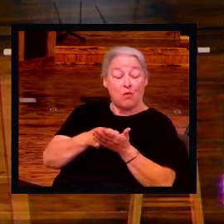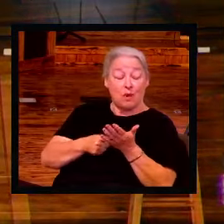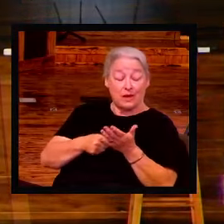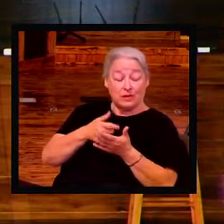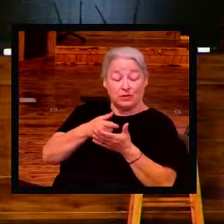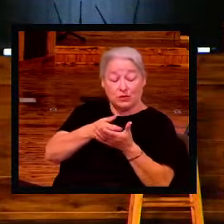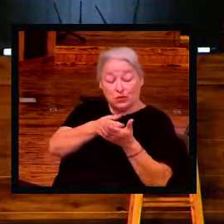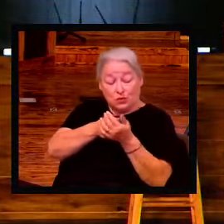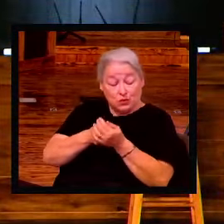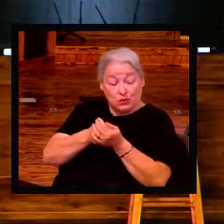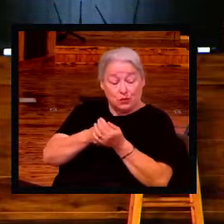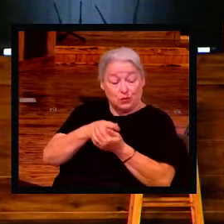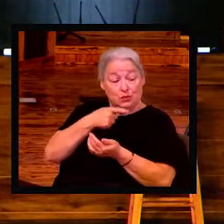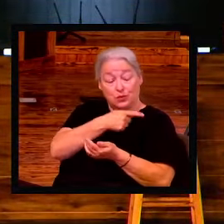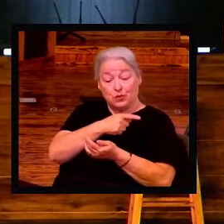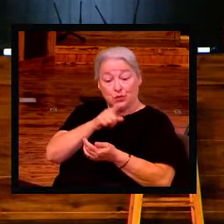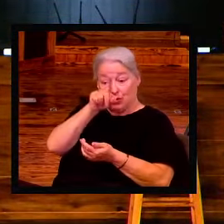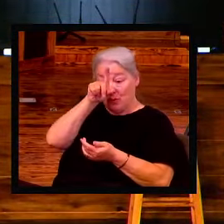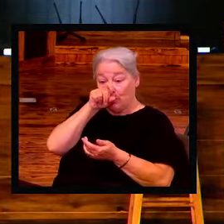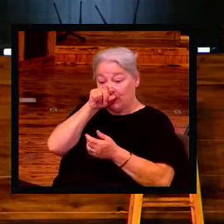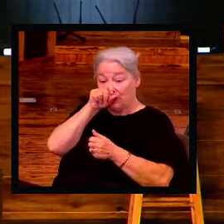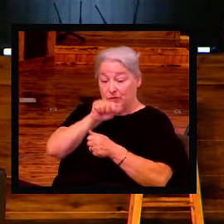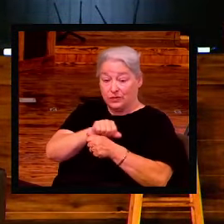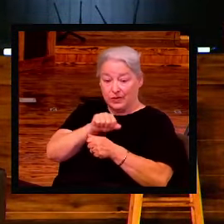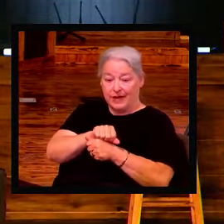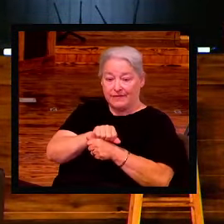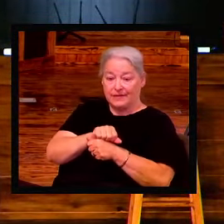further became an actual witch?